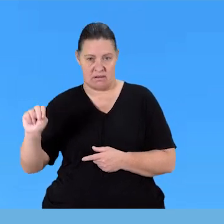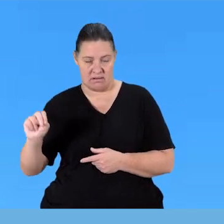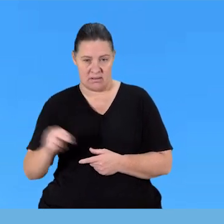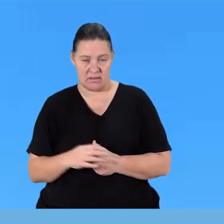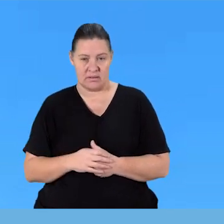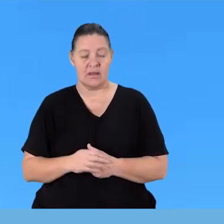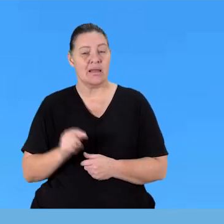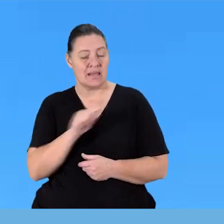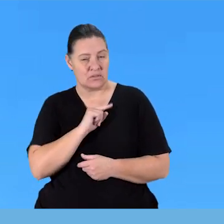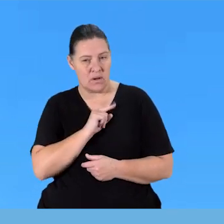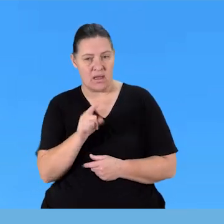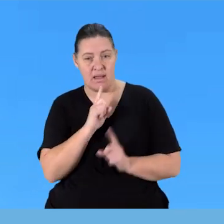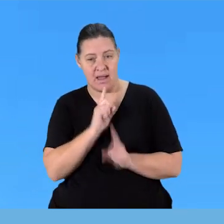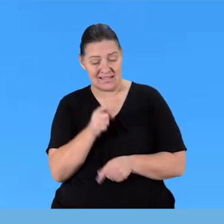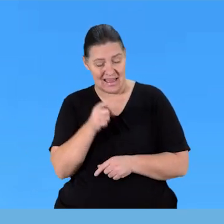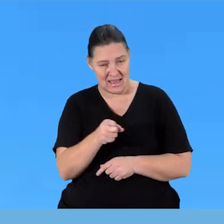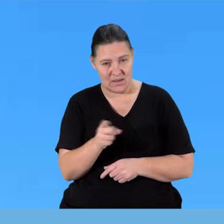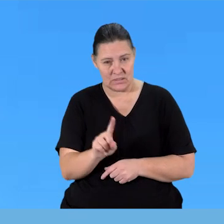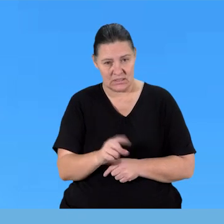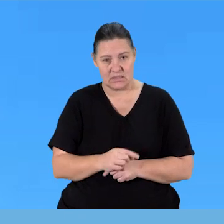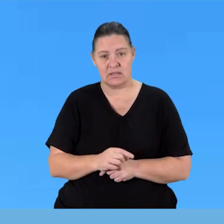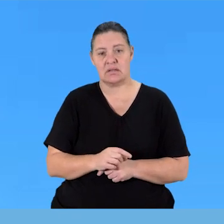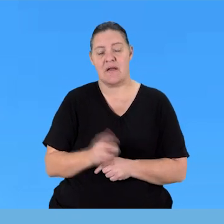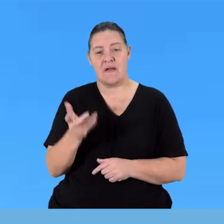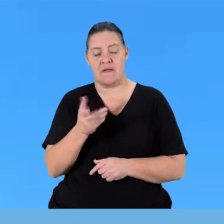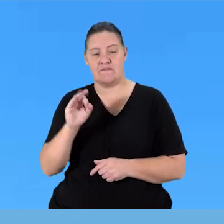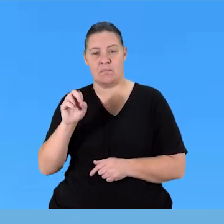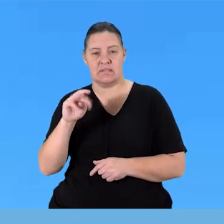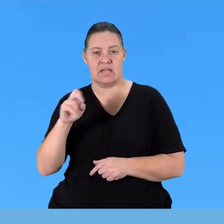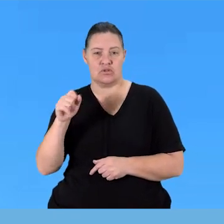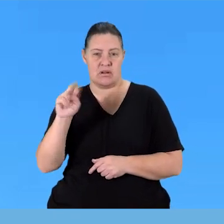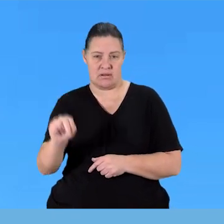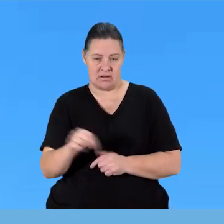So therefore, the answer to this question is fermentation.